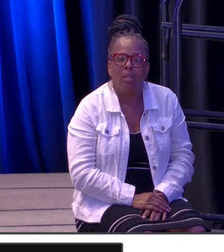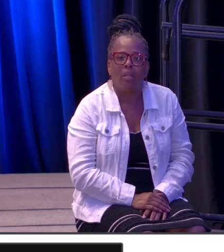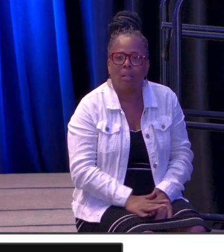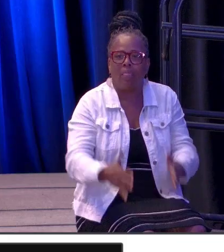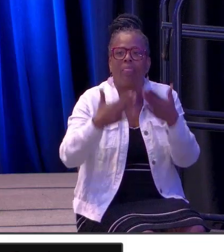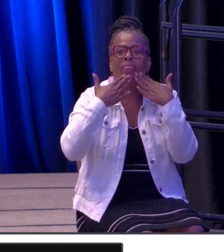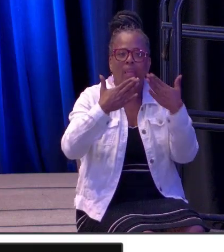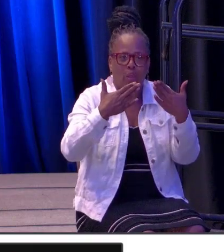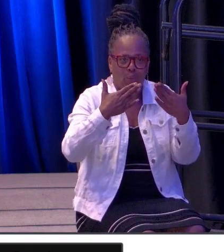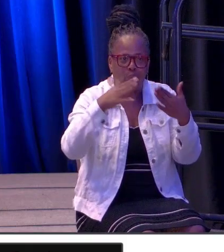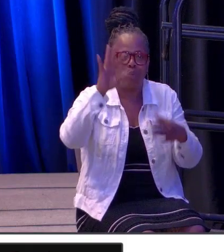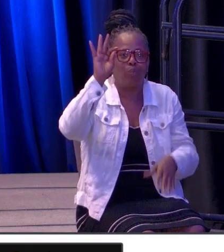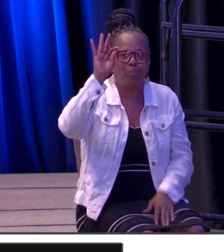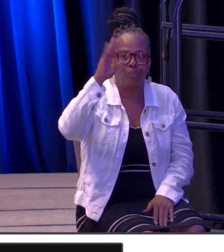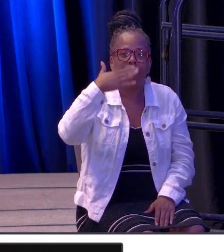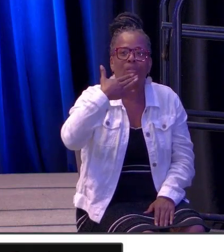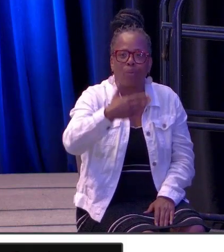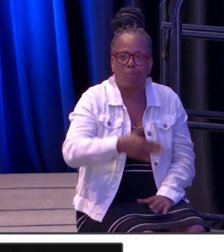Thank you.